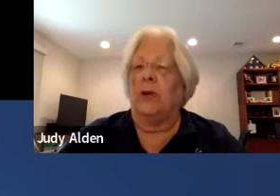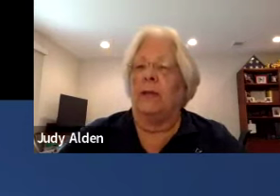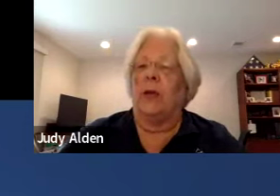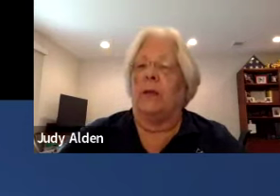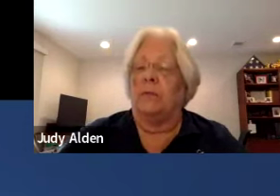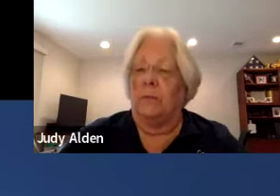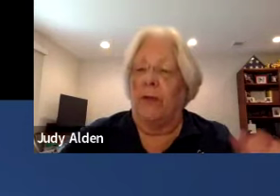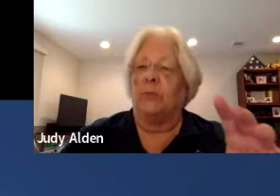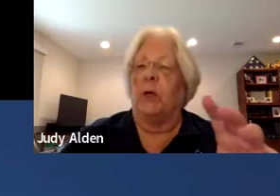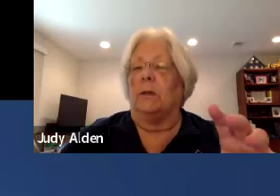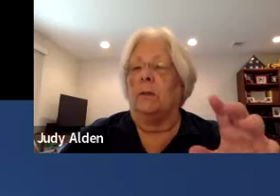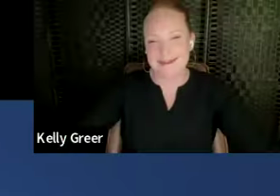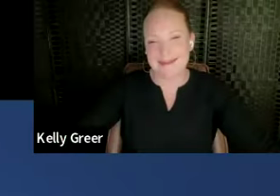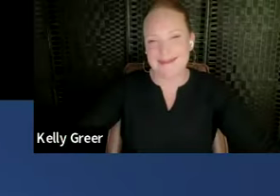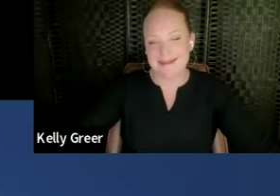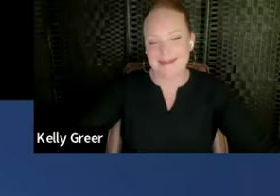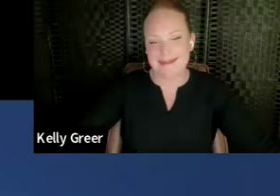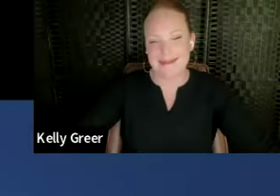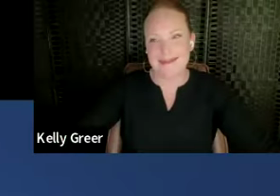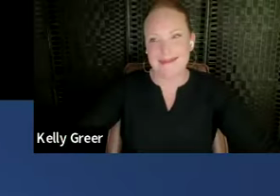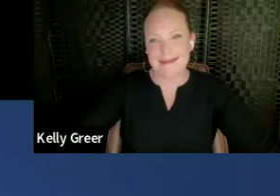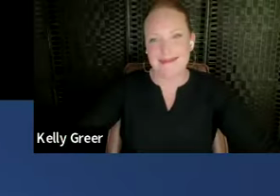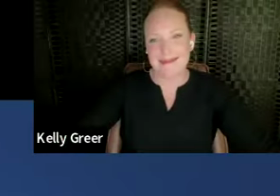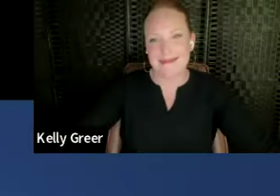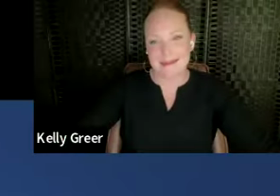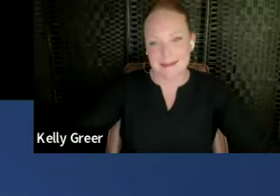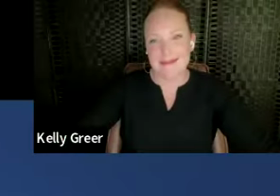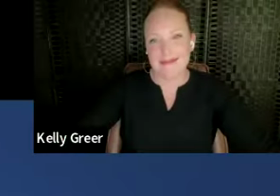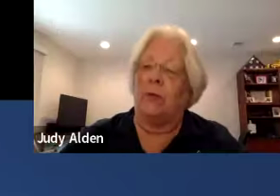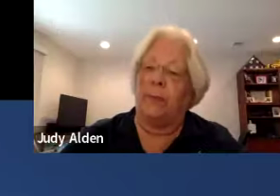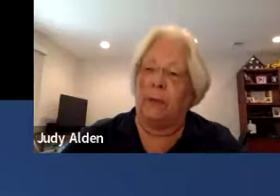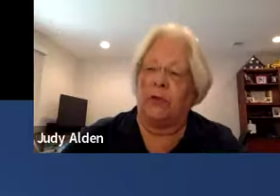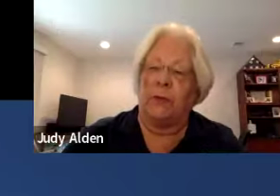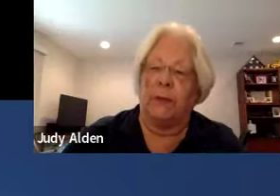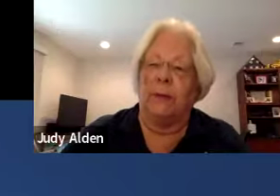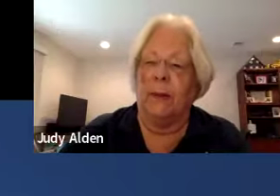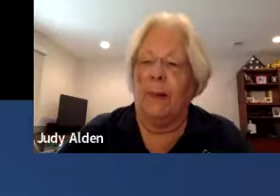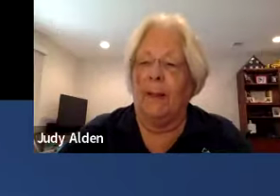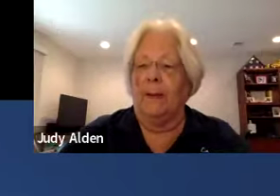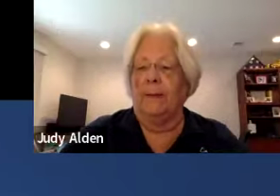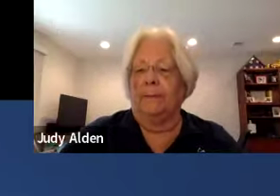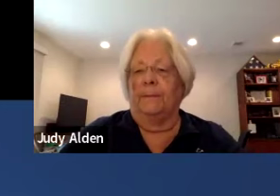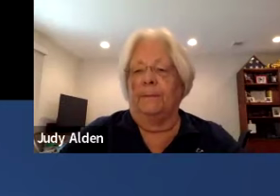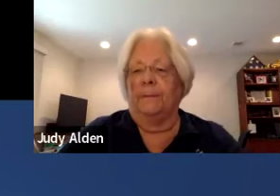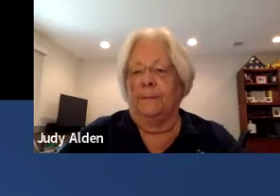make sure I check Facebook to see what might be relevant. So thank you very much. That would be useful.